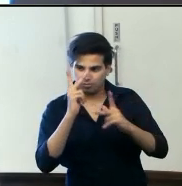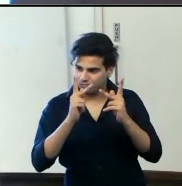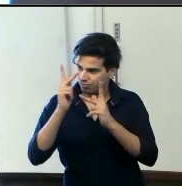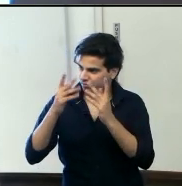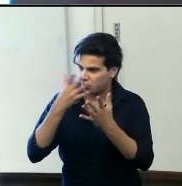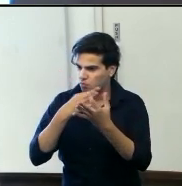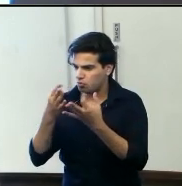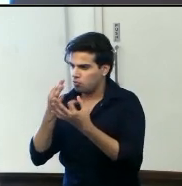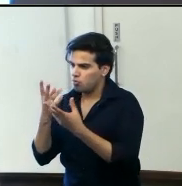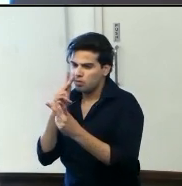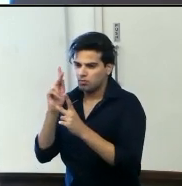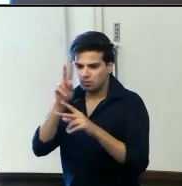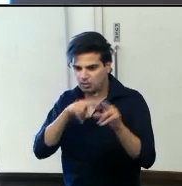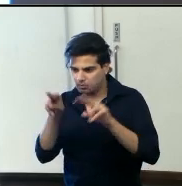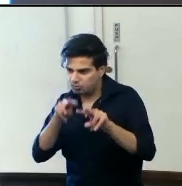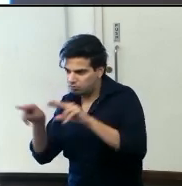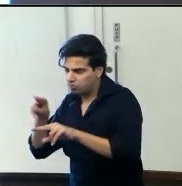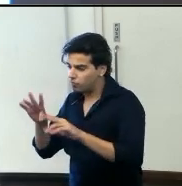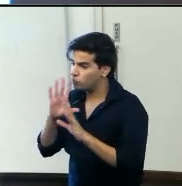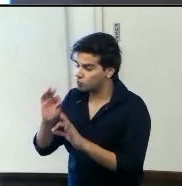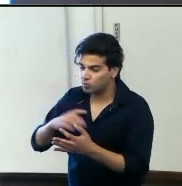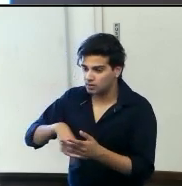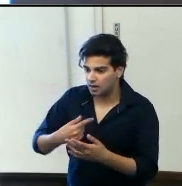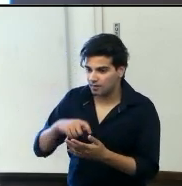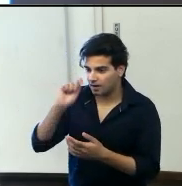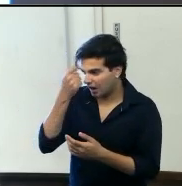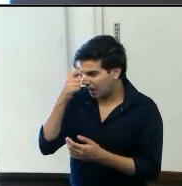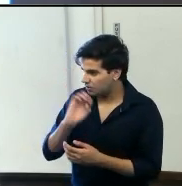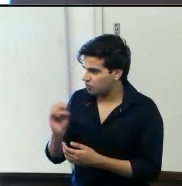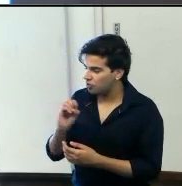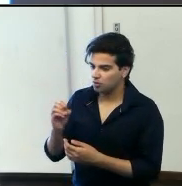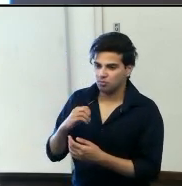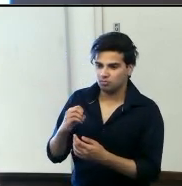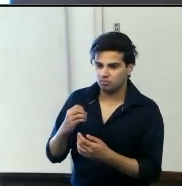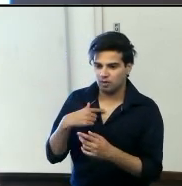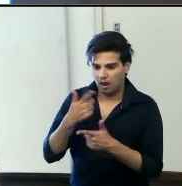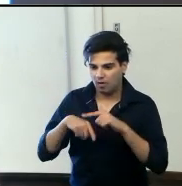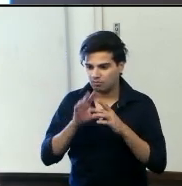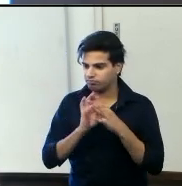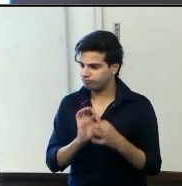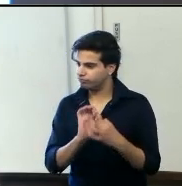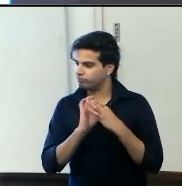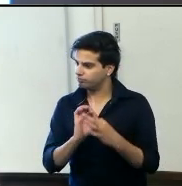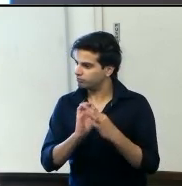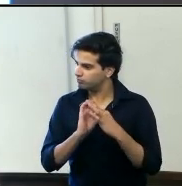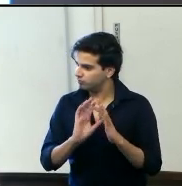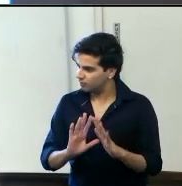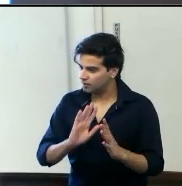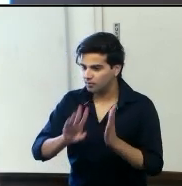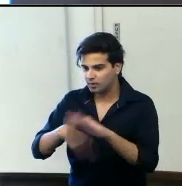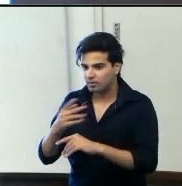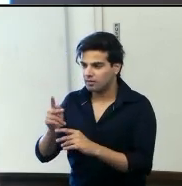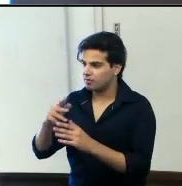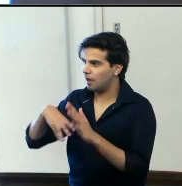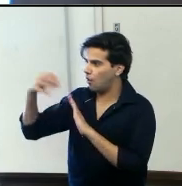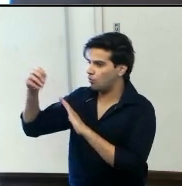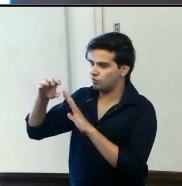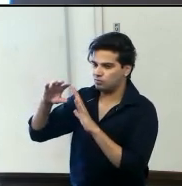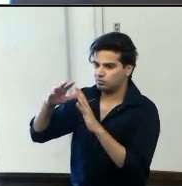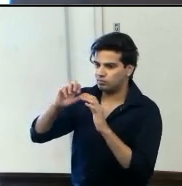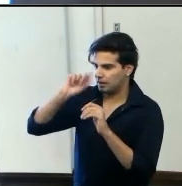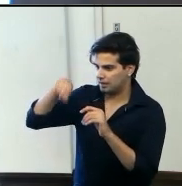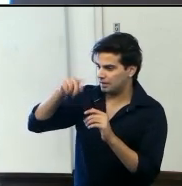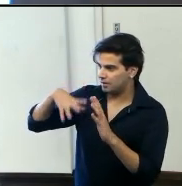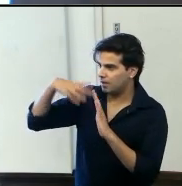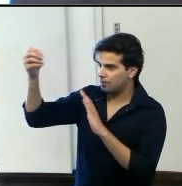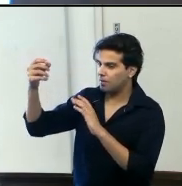that you don't realize that you are so much part of the language. And then in a foreign country, I was there for